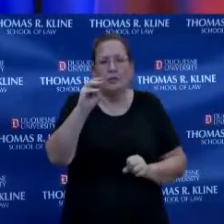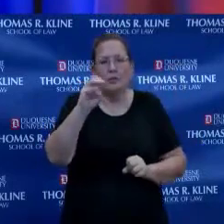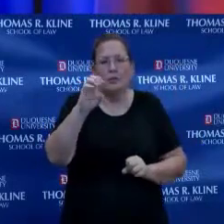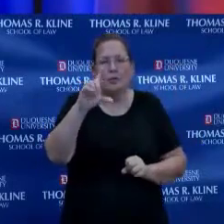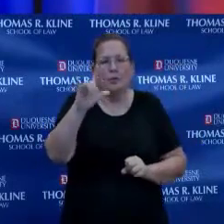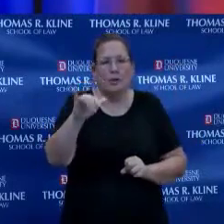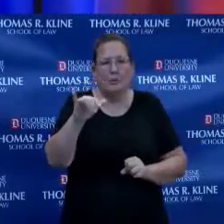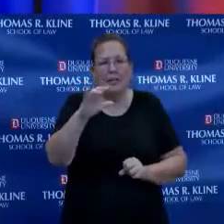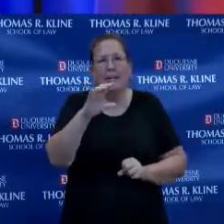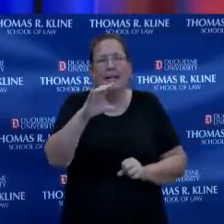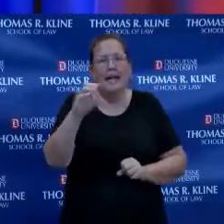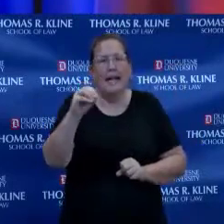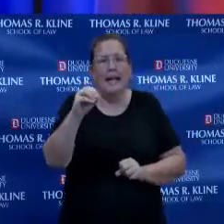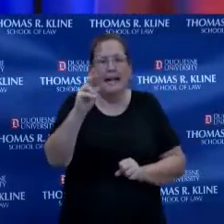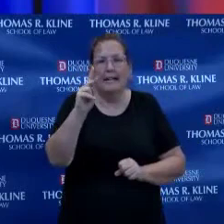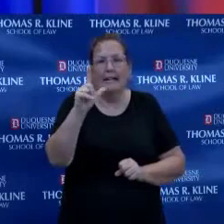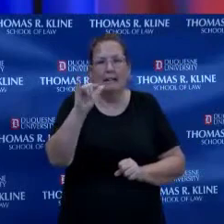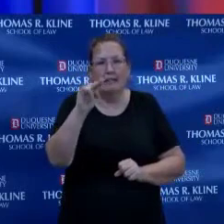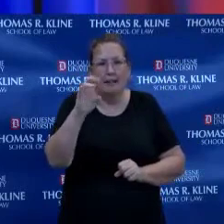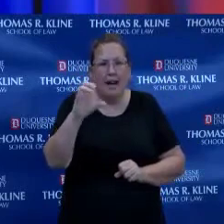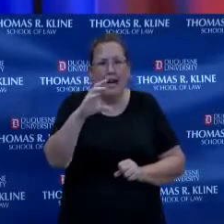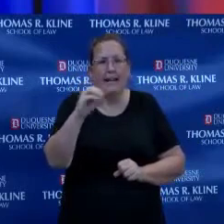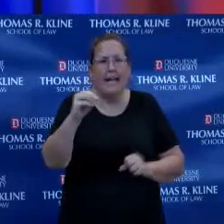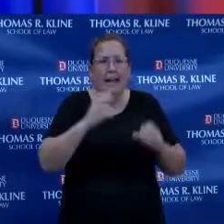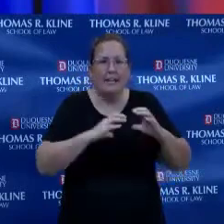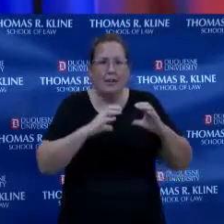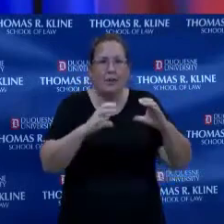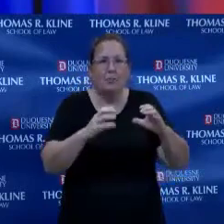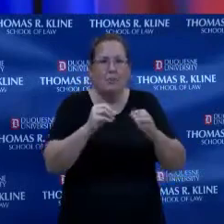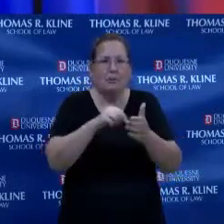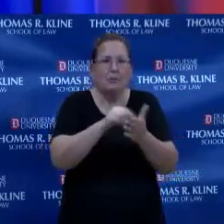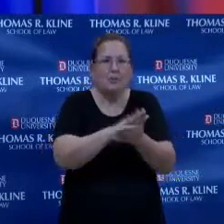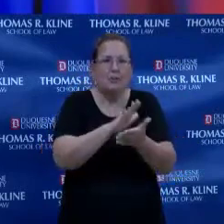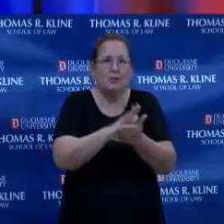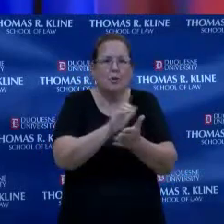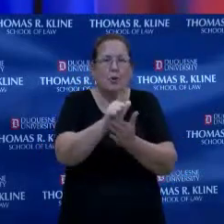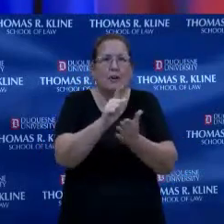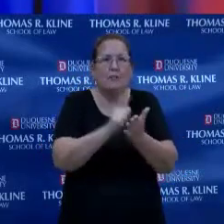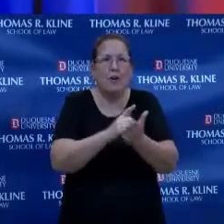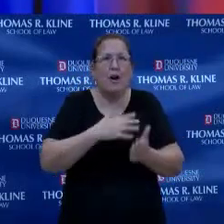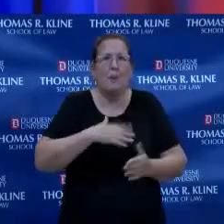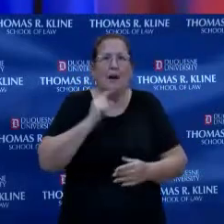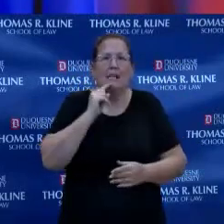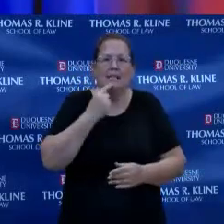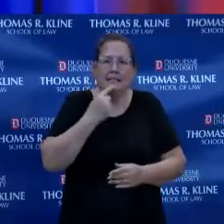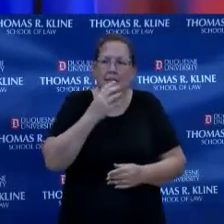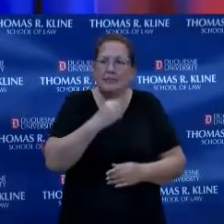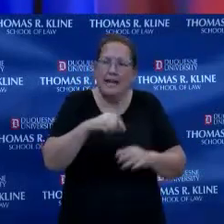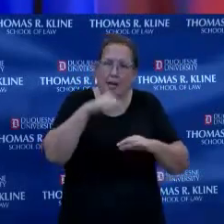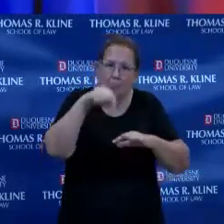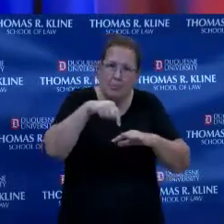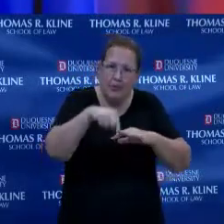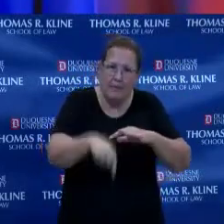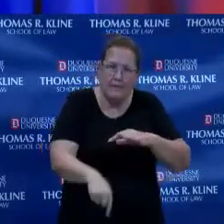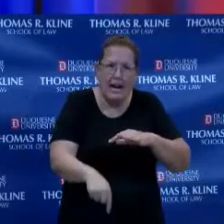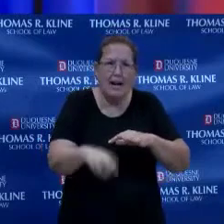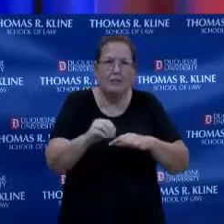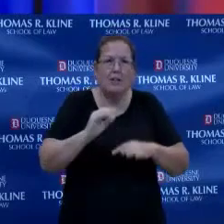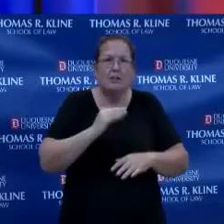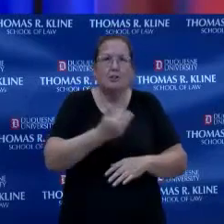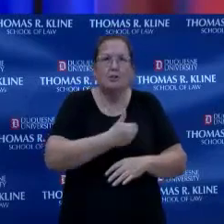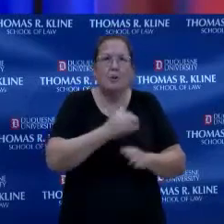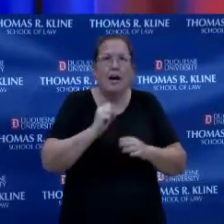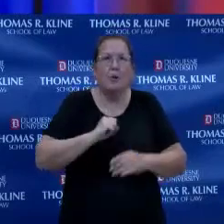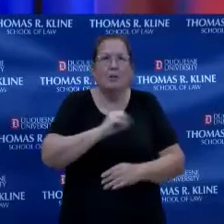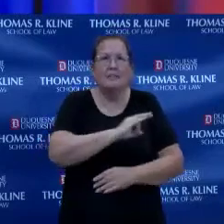university administration for your commitment to our School of Law. My sincere and profound thanks to our law school